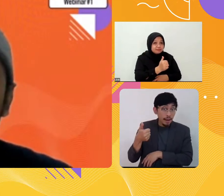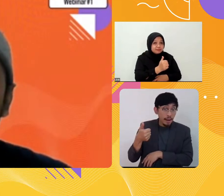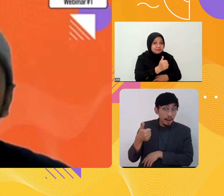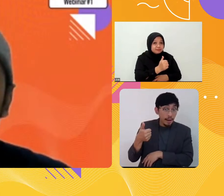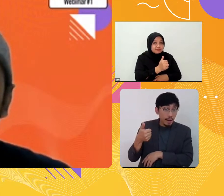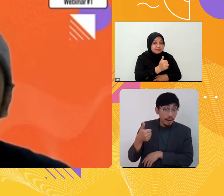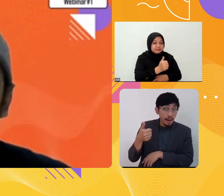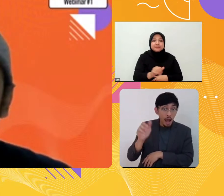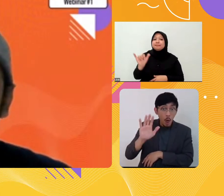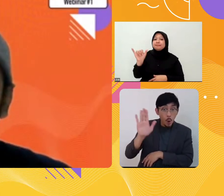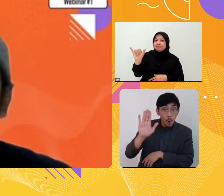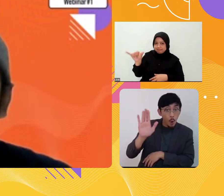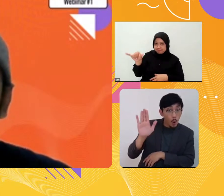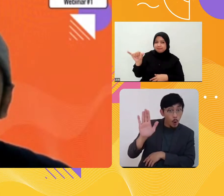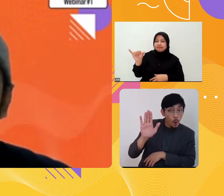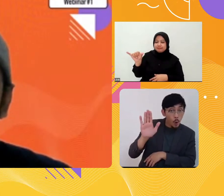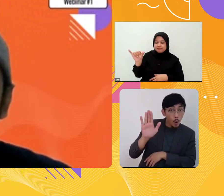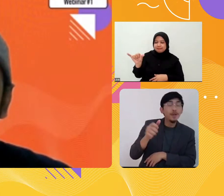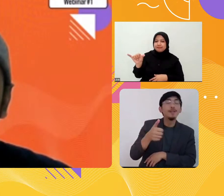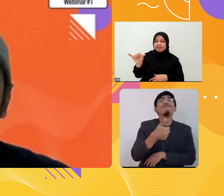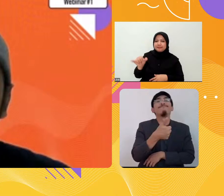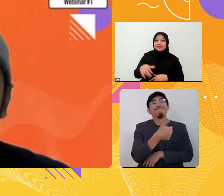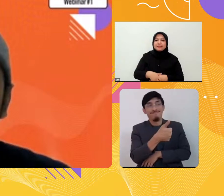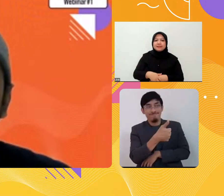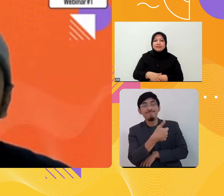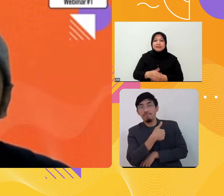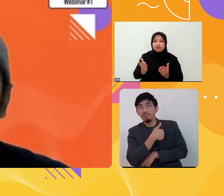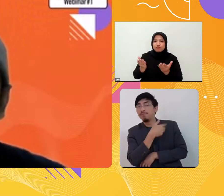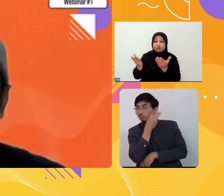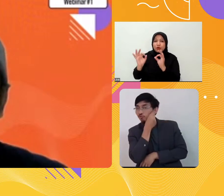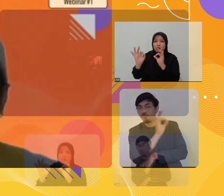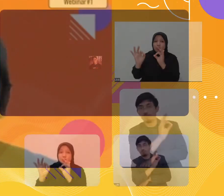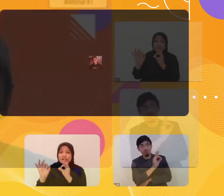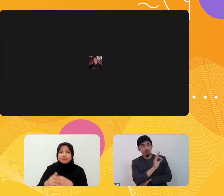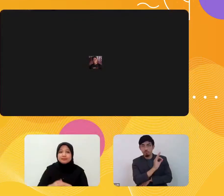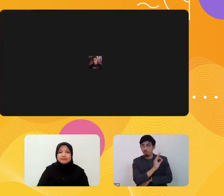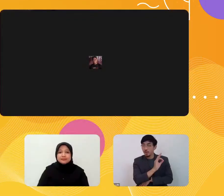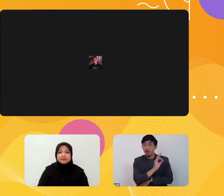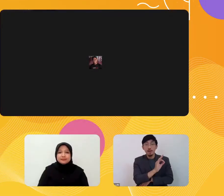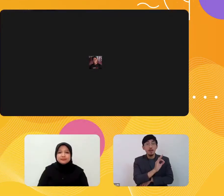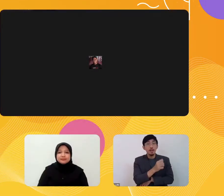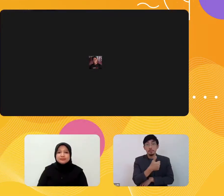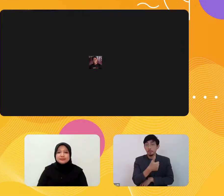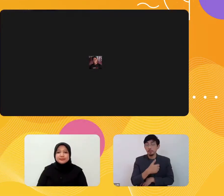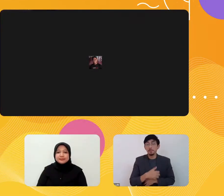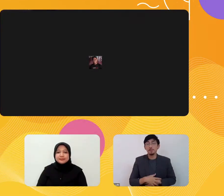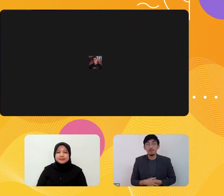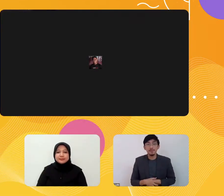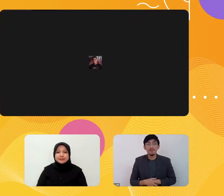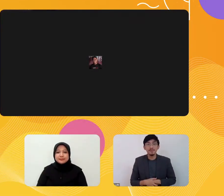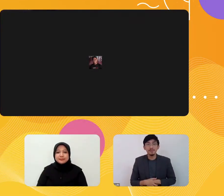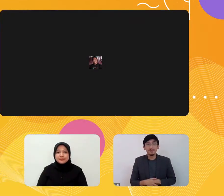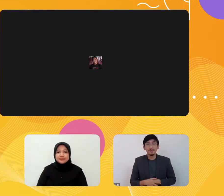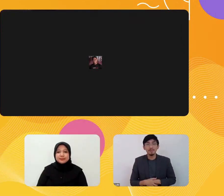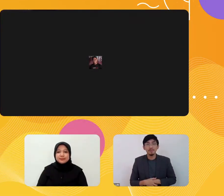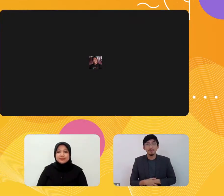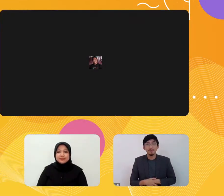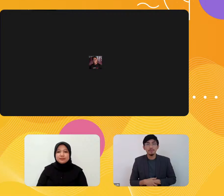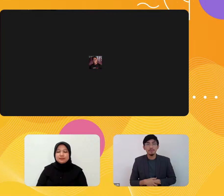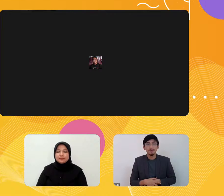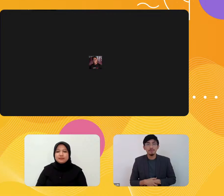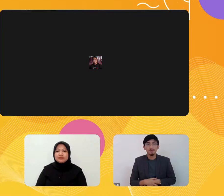Yeah. Hello? Okay. Yeah. We can hear you. Okay.